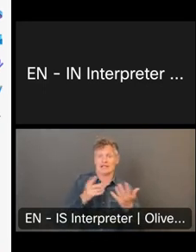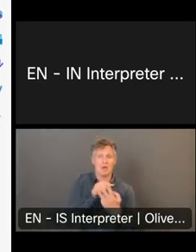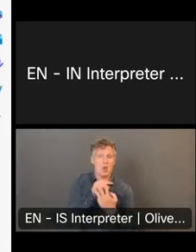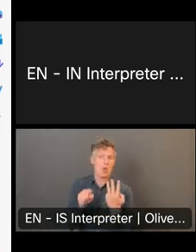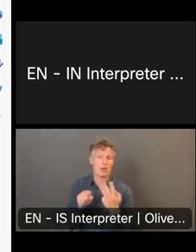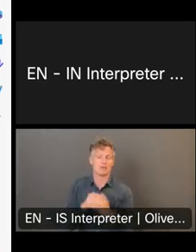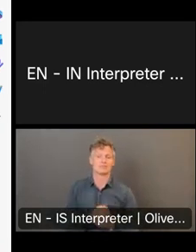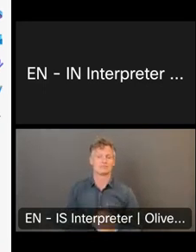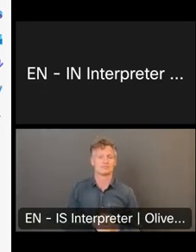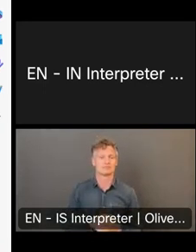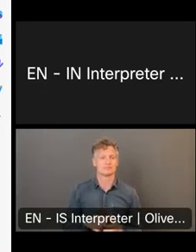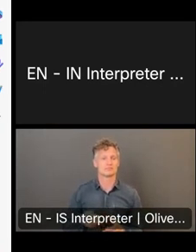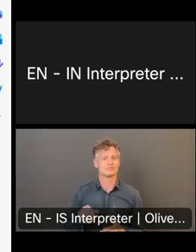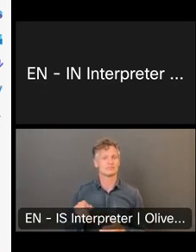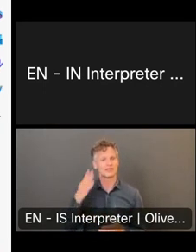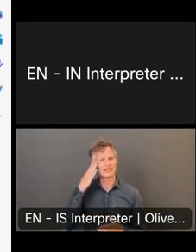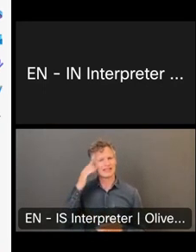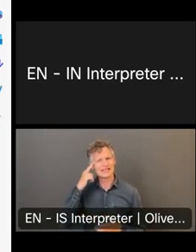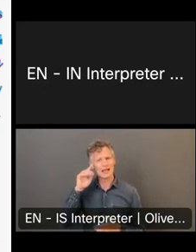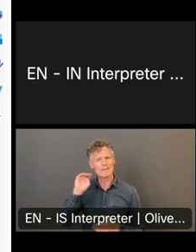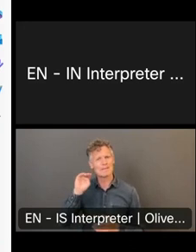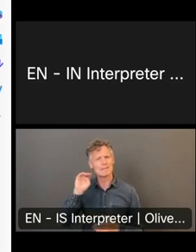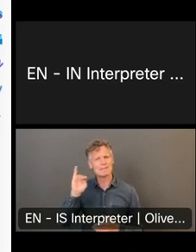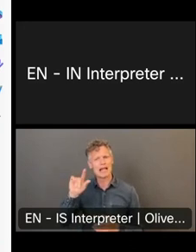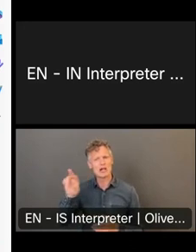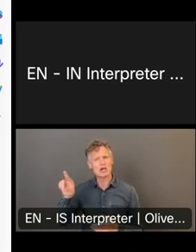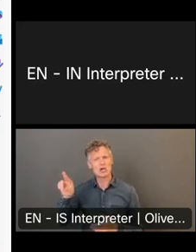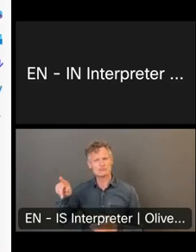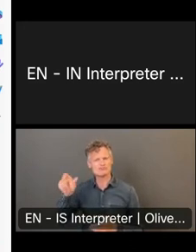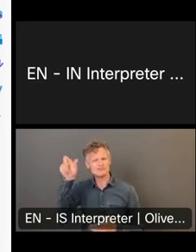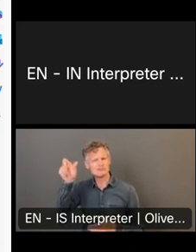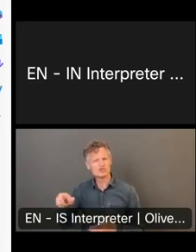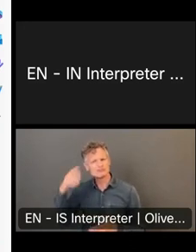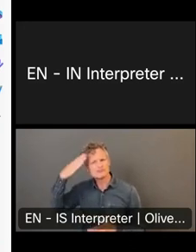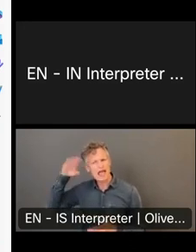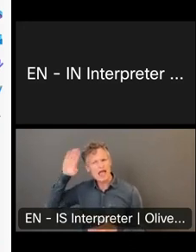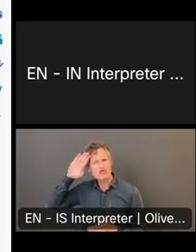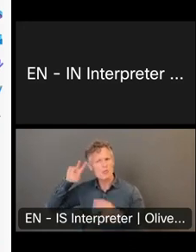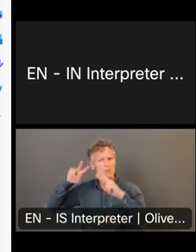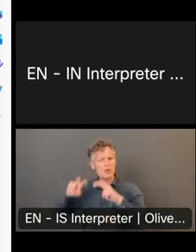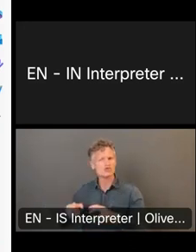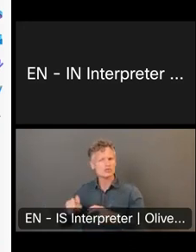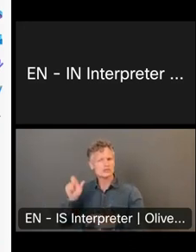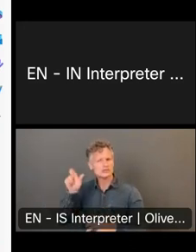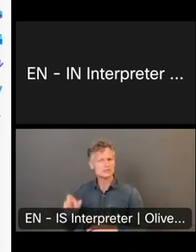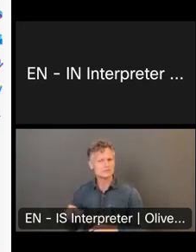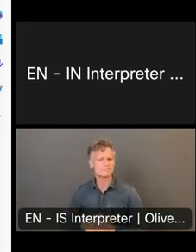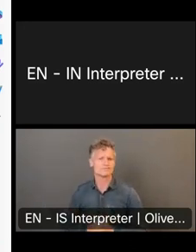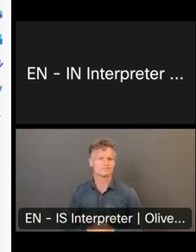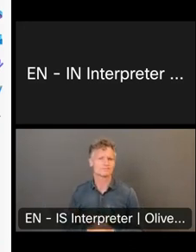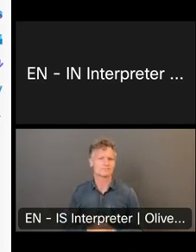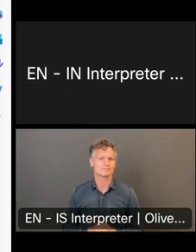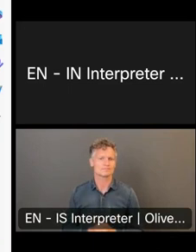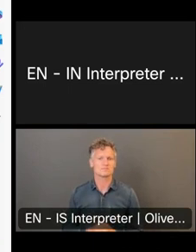who I don't think linguists talk about much, surveys the non-goal-oriented or